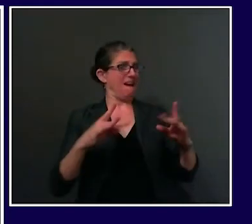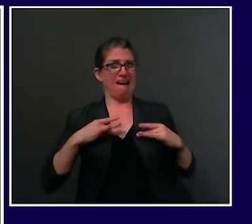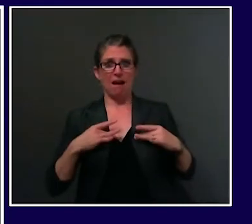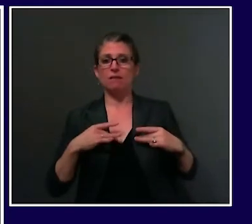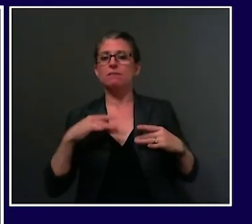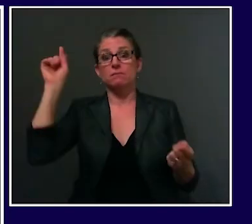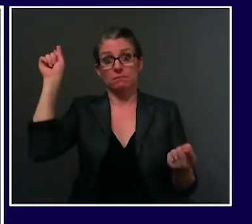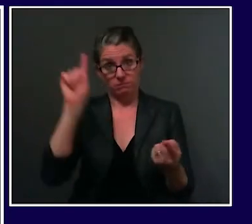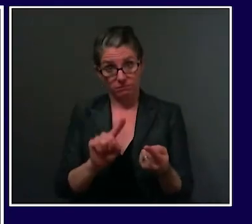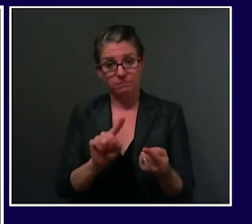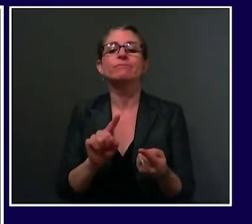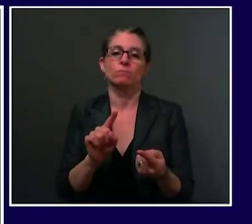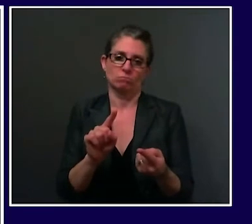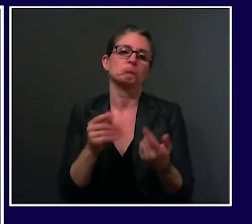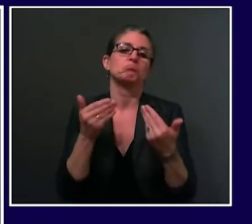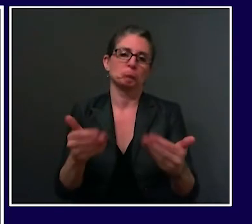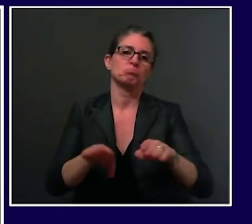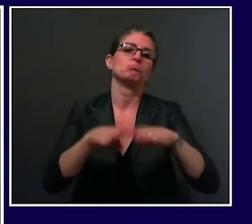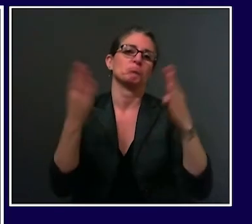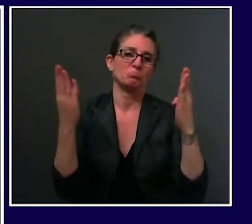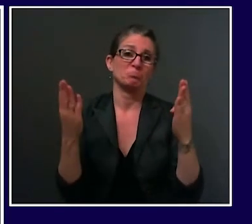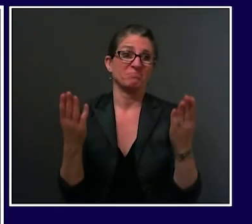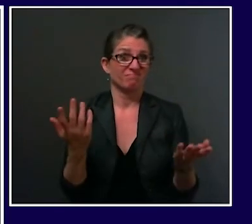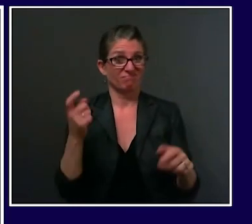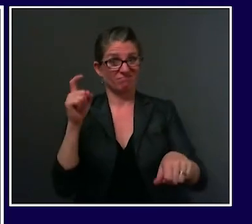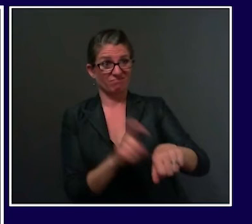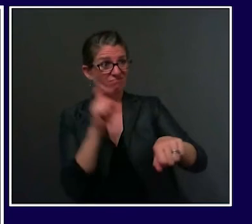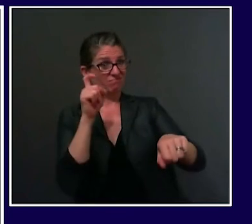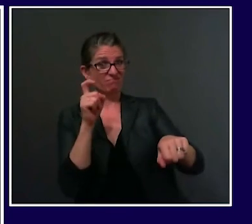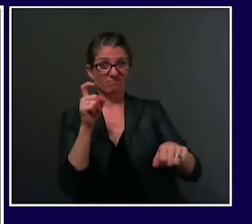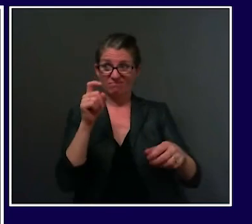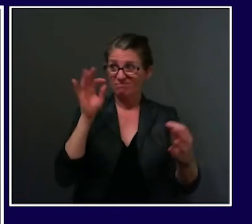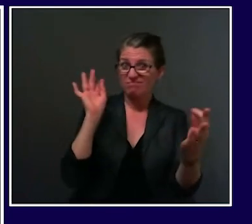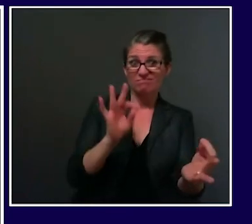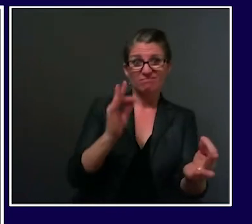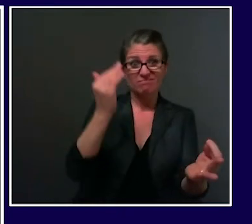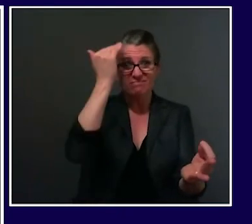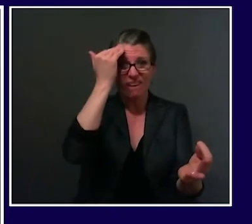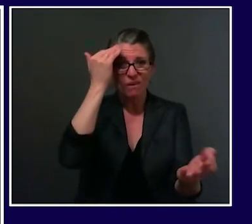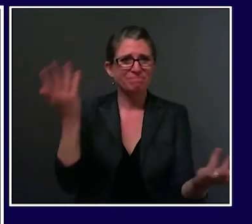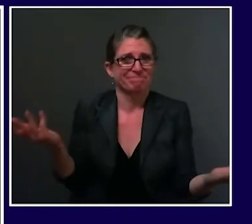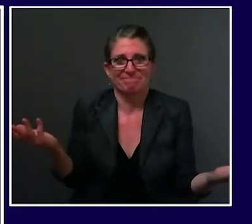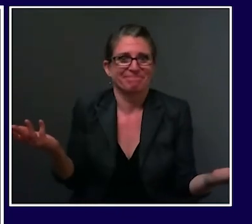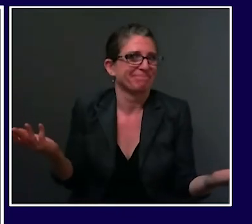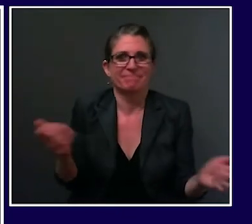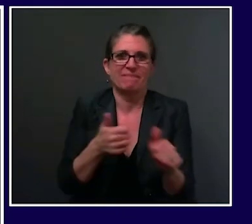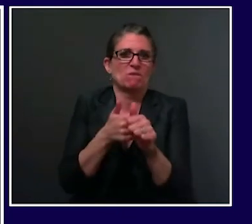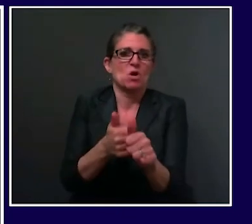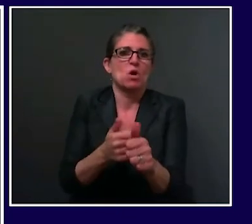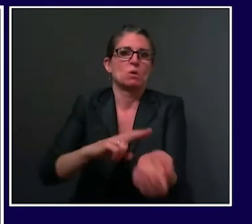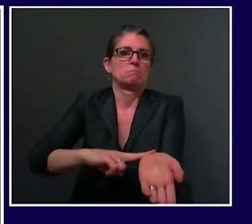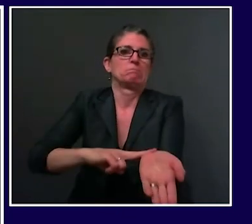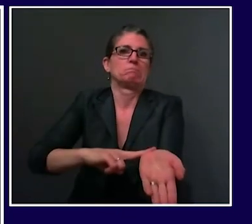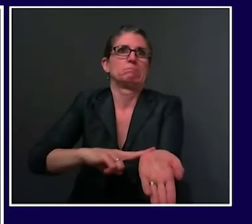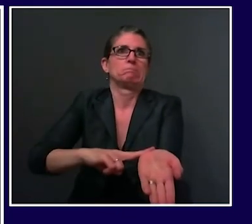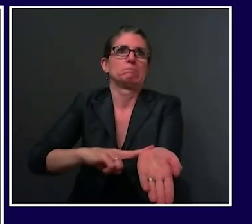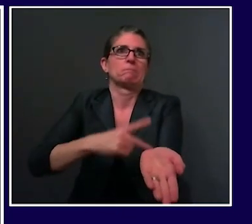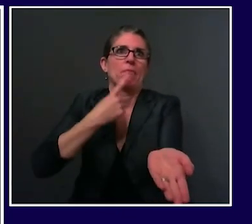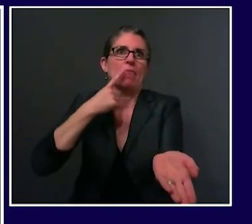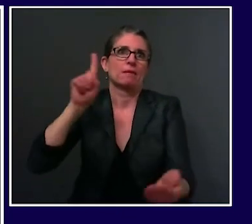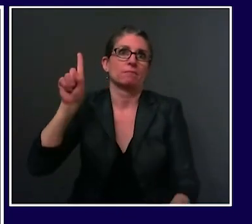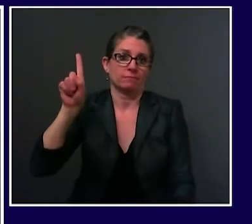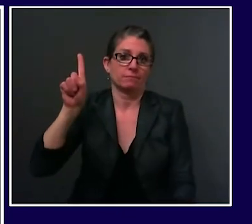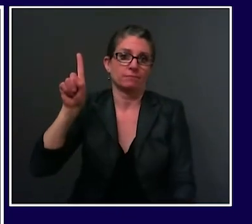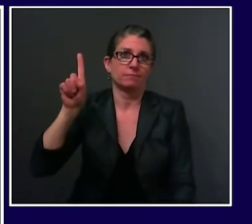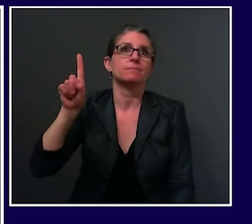on the calendar by which we're going to make a decision one way or the other. The other question you raise is one that we discussed, which